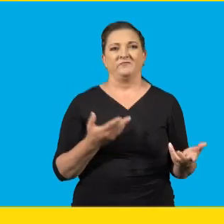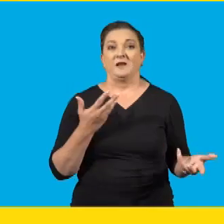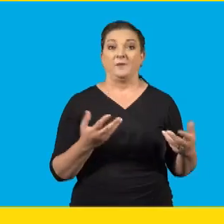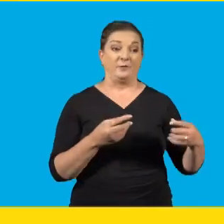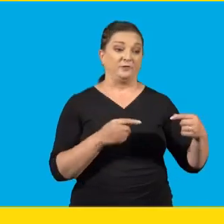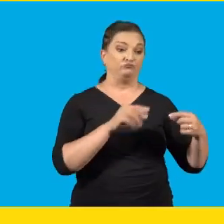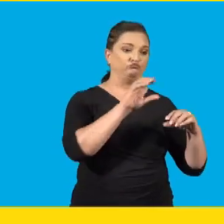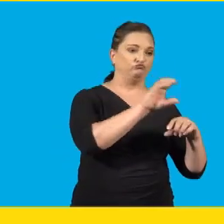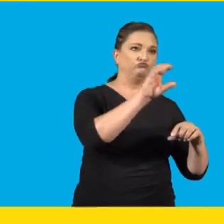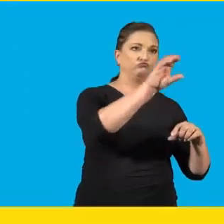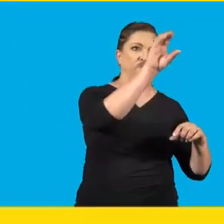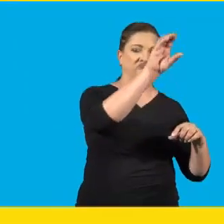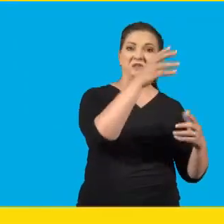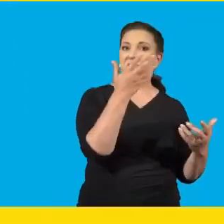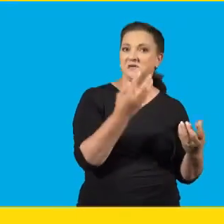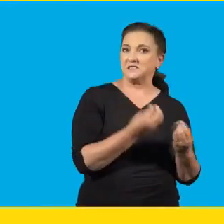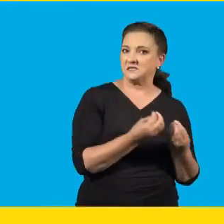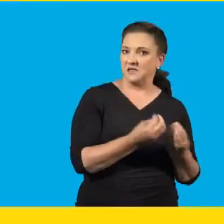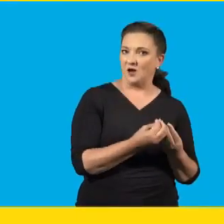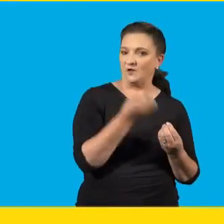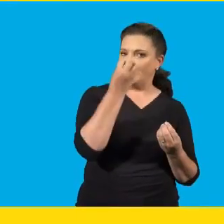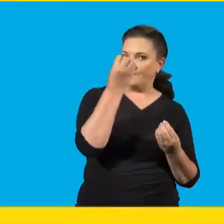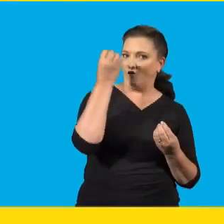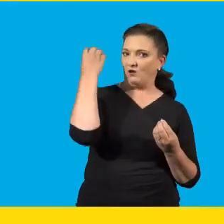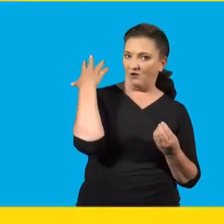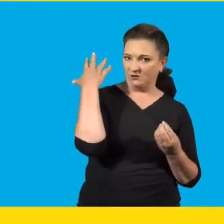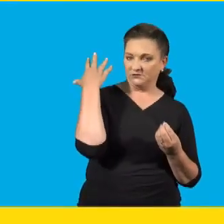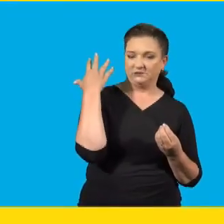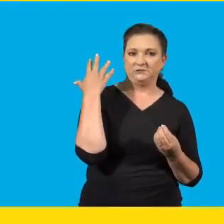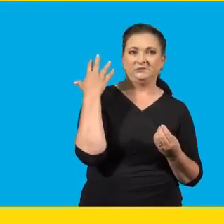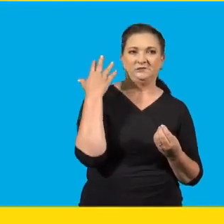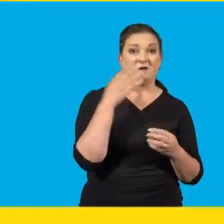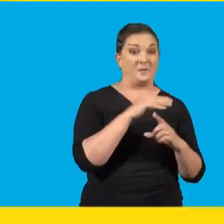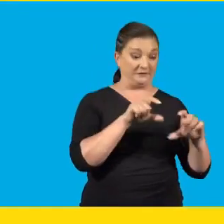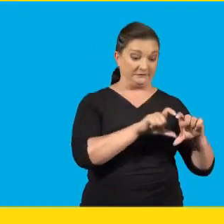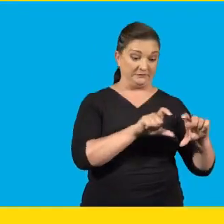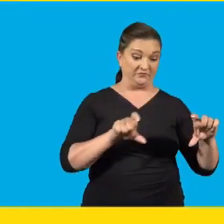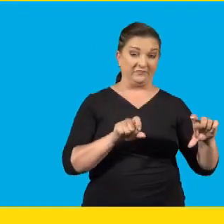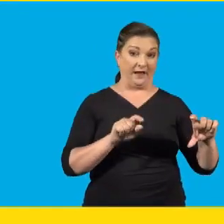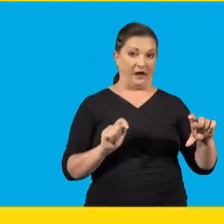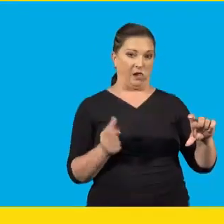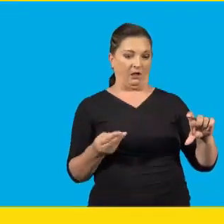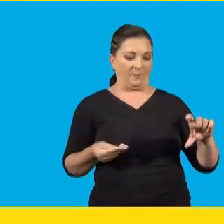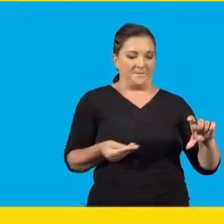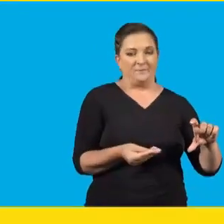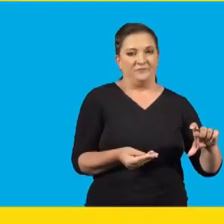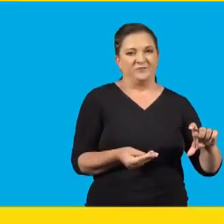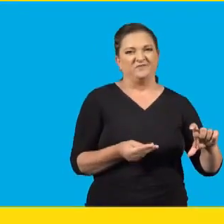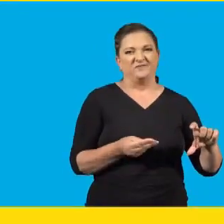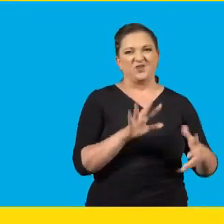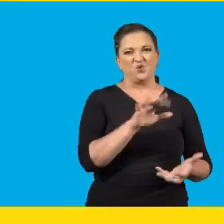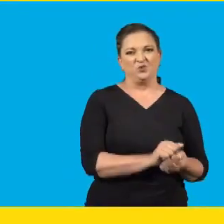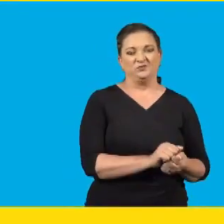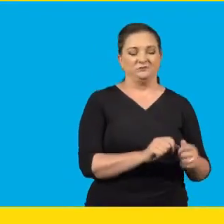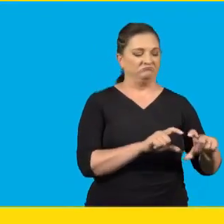If there is something, if there's some points that you forgot to include in the body of your essay, please do not just sneak